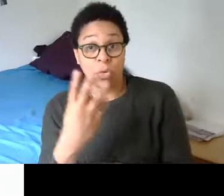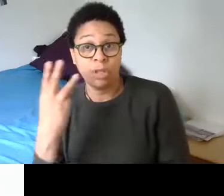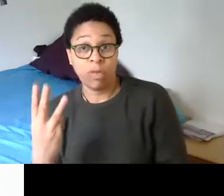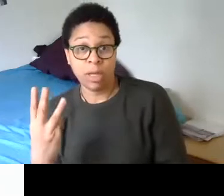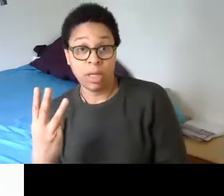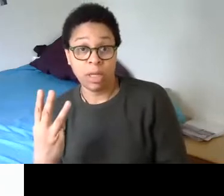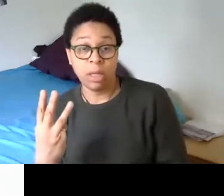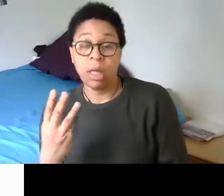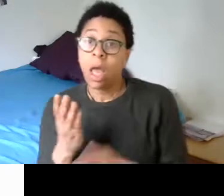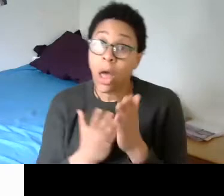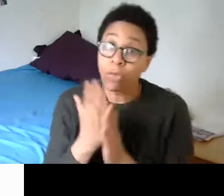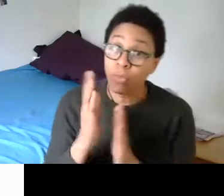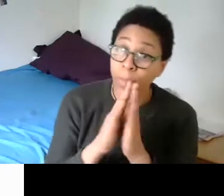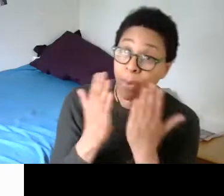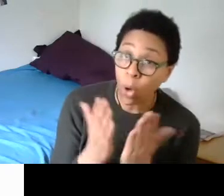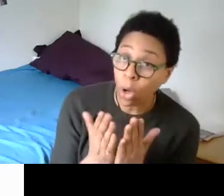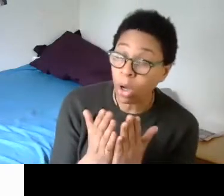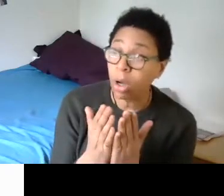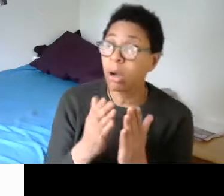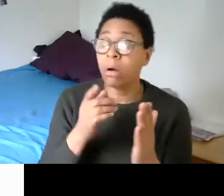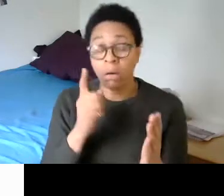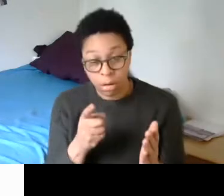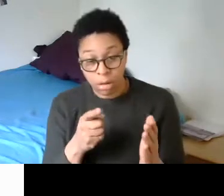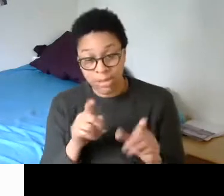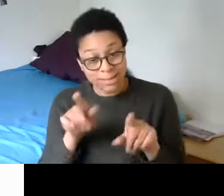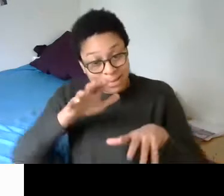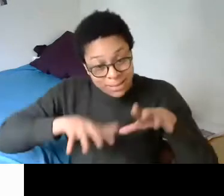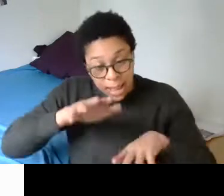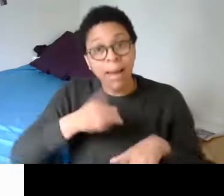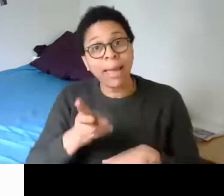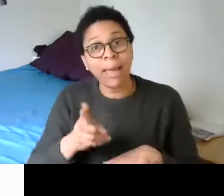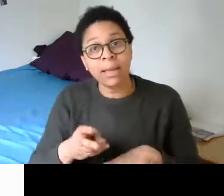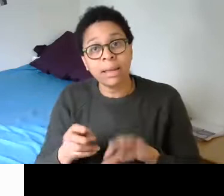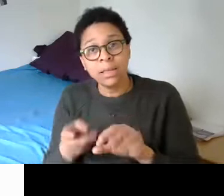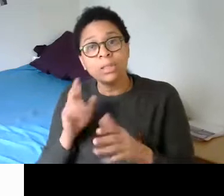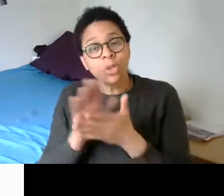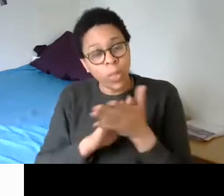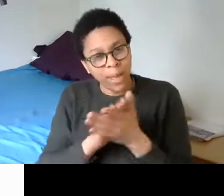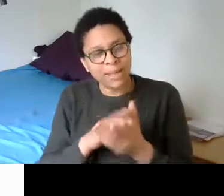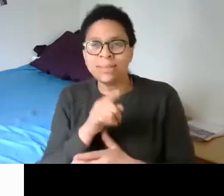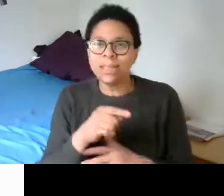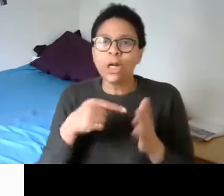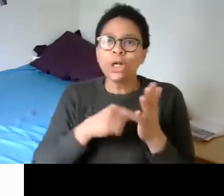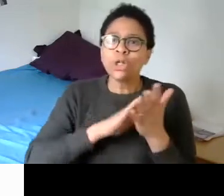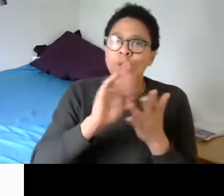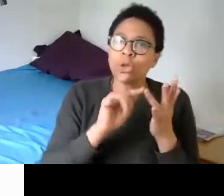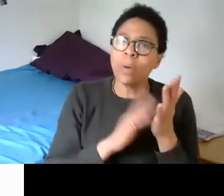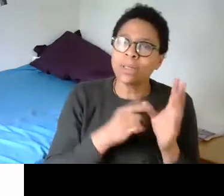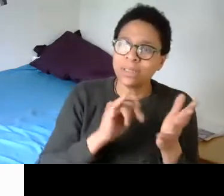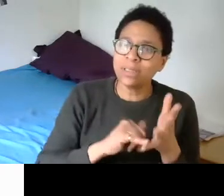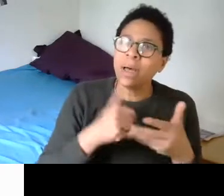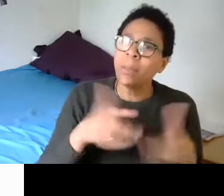are similar statements for every time he tries to abstain from hard liquors. And what this book represents is Thomas's difficult journey with